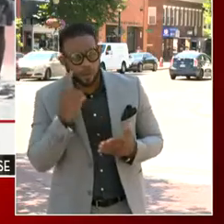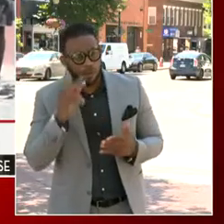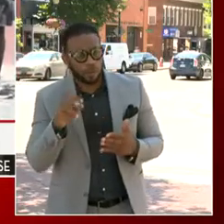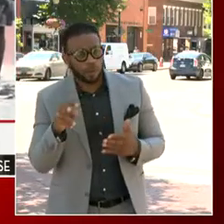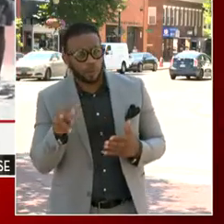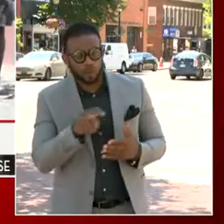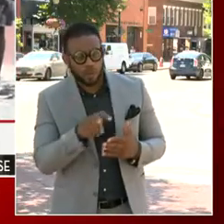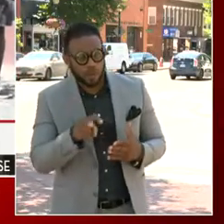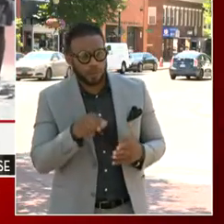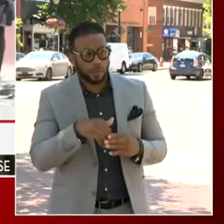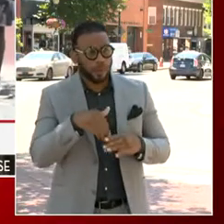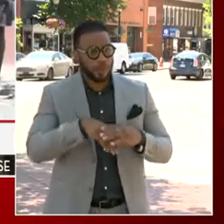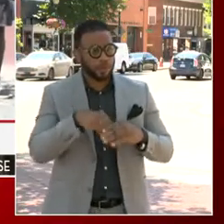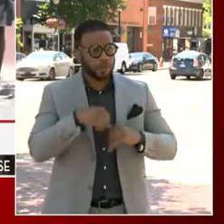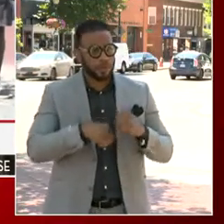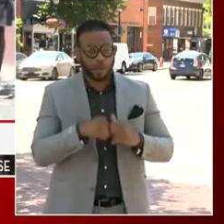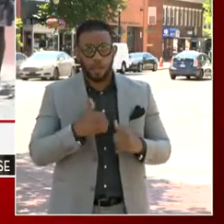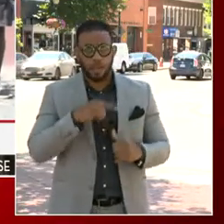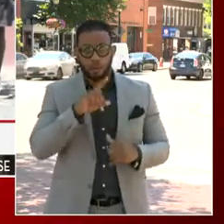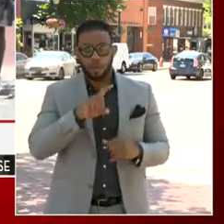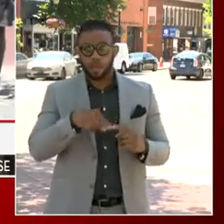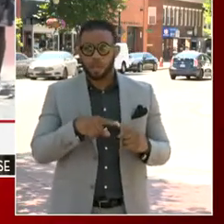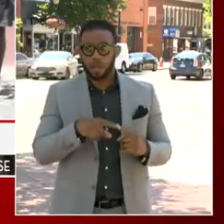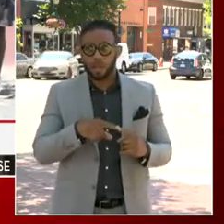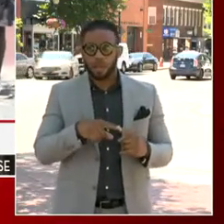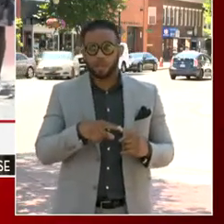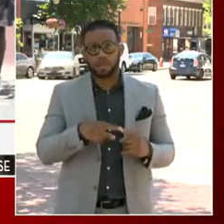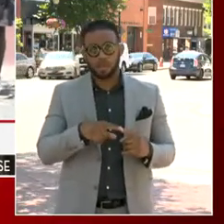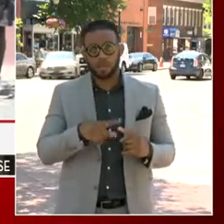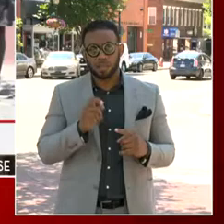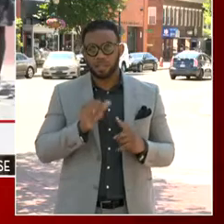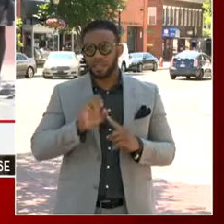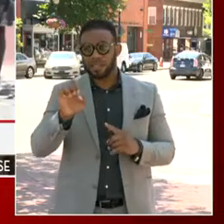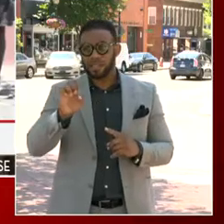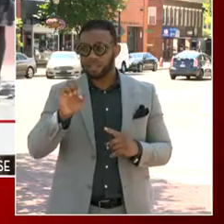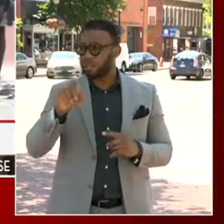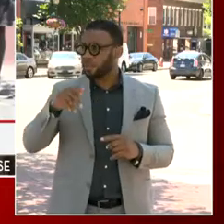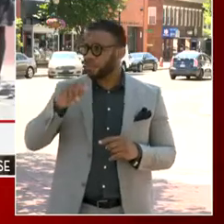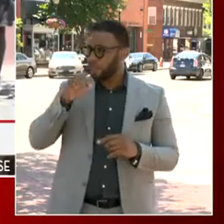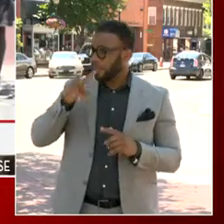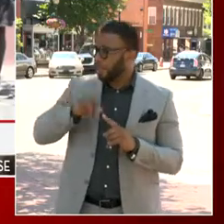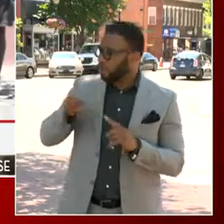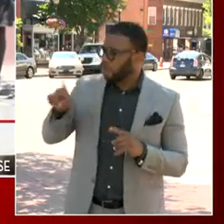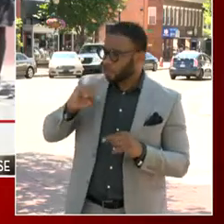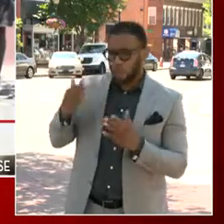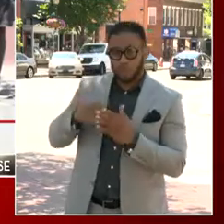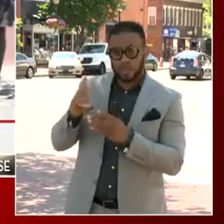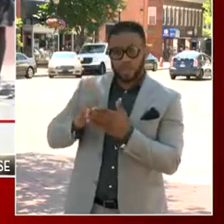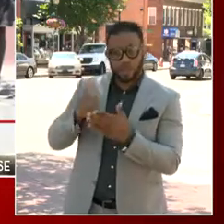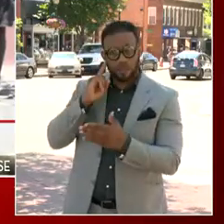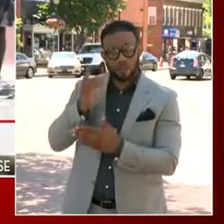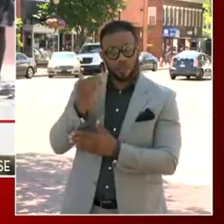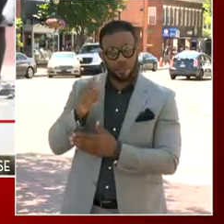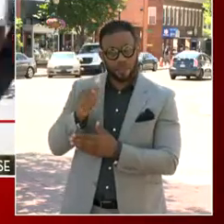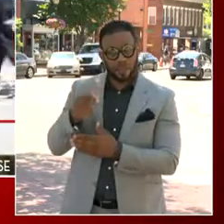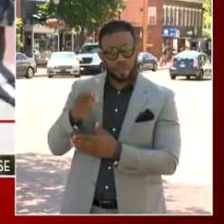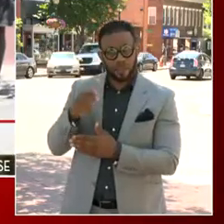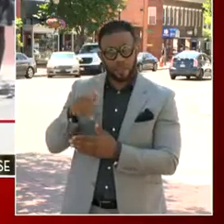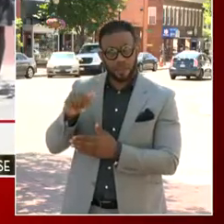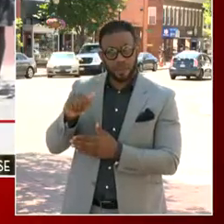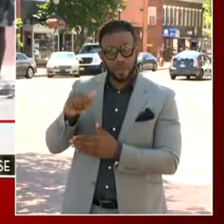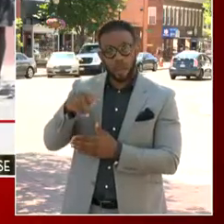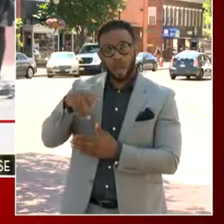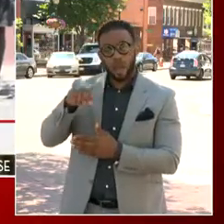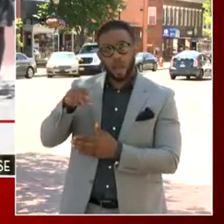traffic for road infrastructure. I have a question about a little further east on Pennsylvania Avenue. We've been talking about a redesign for 15th Pennsylvania and